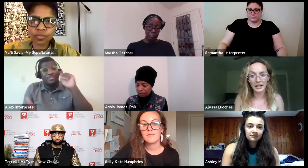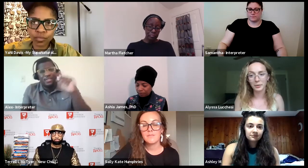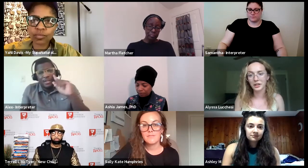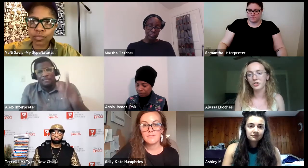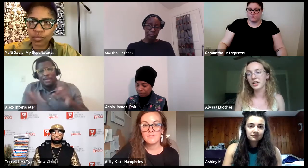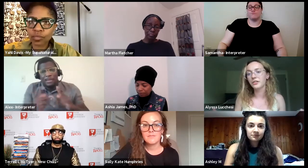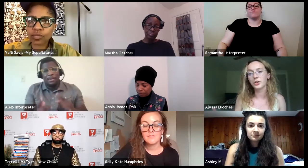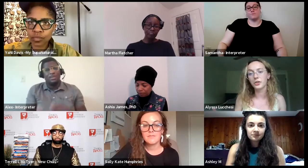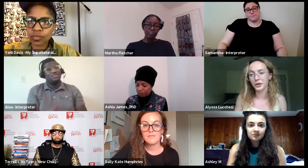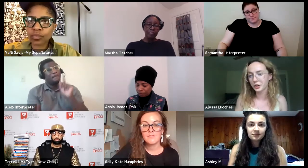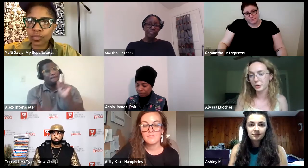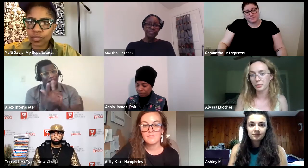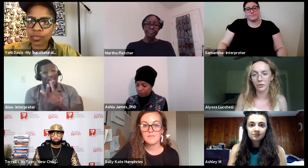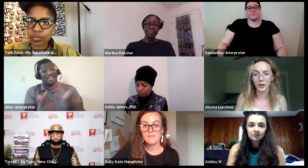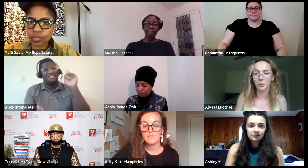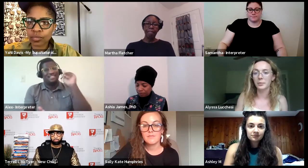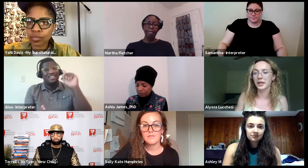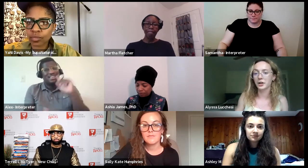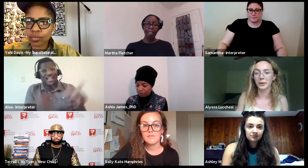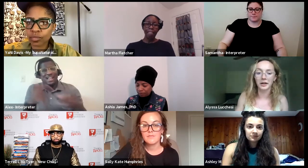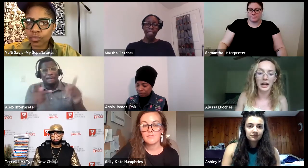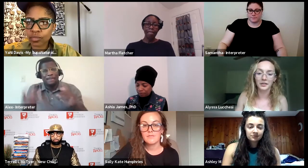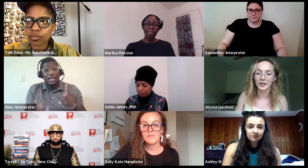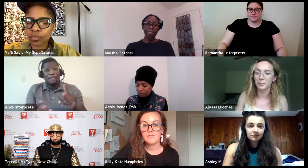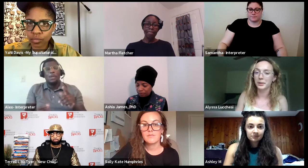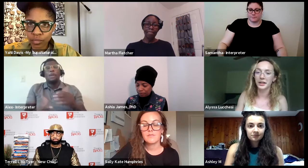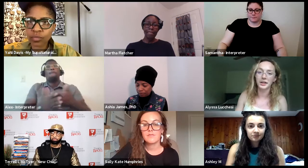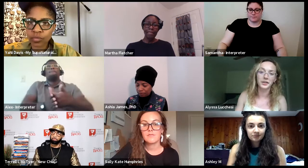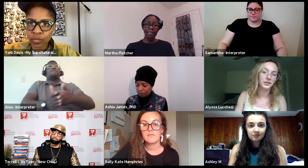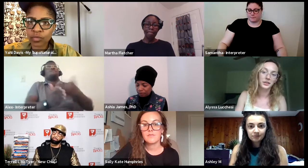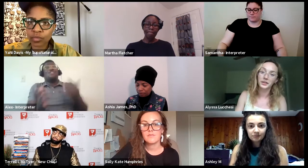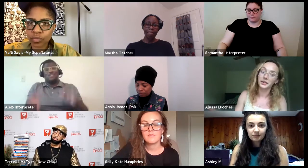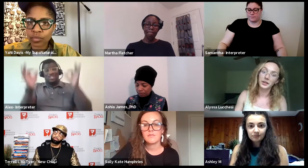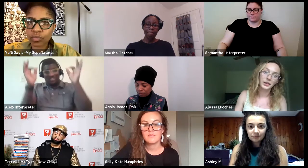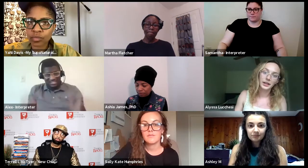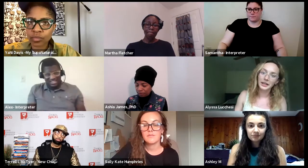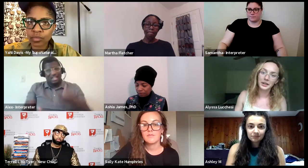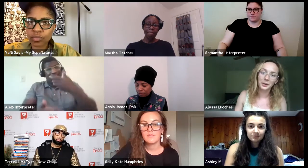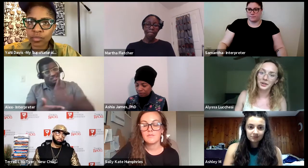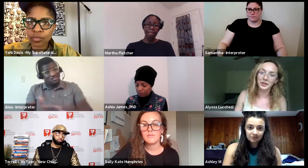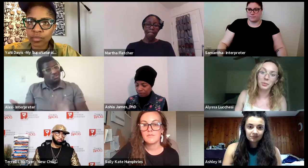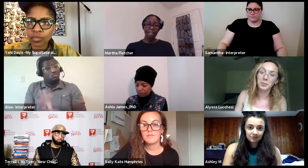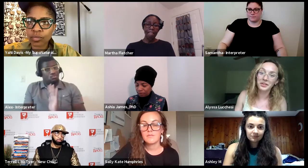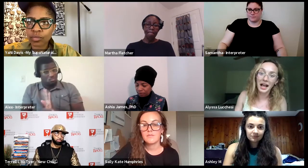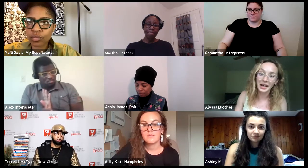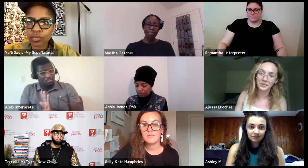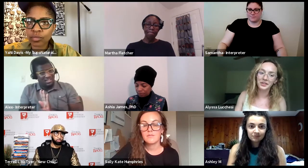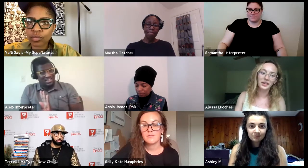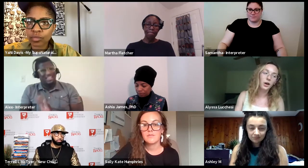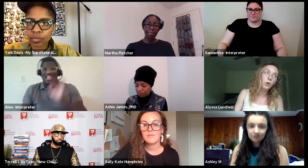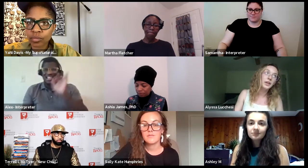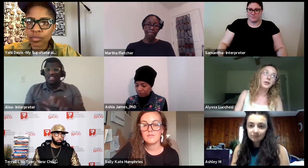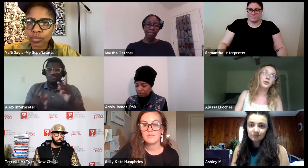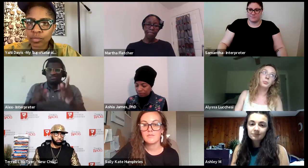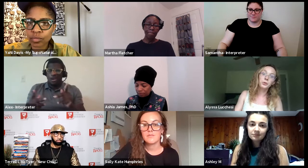the language, see if it's for you before you want to make a career out of it, because you know, it's people's lives. It's